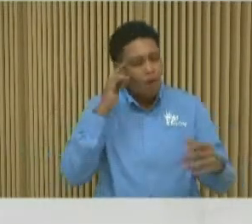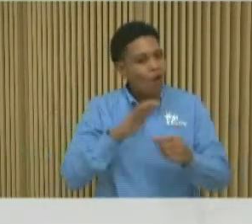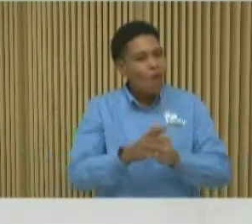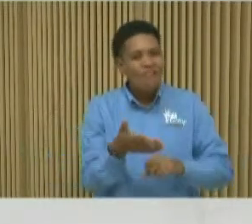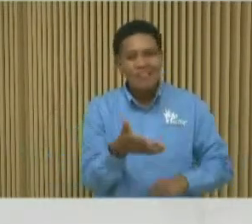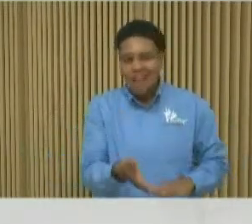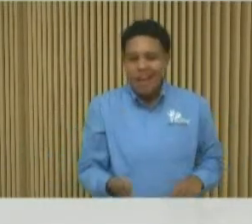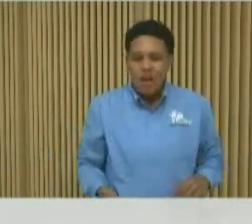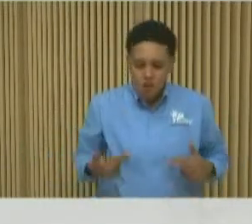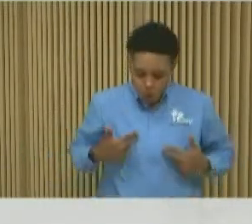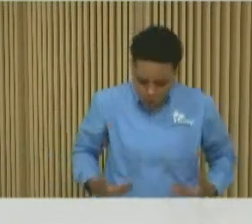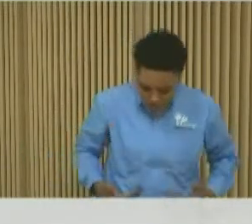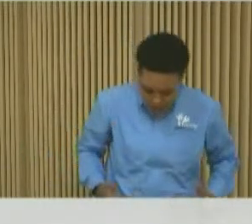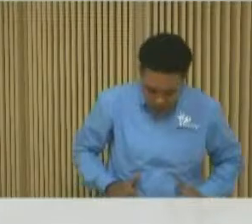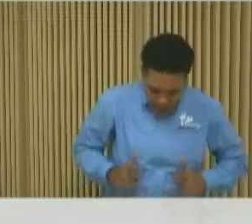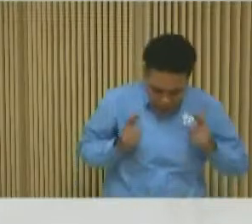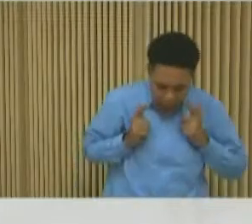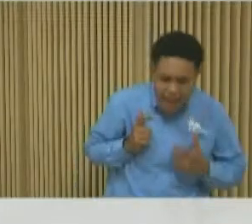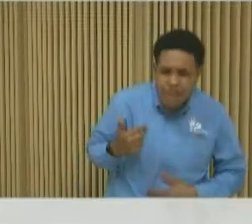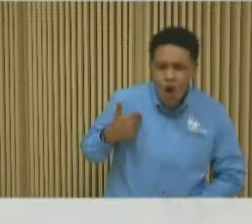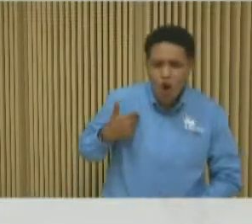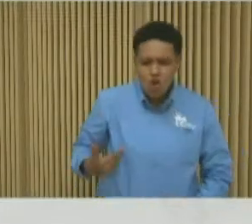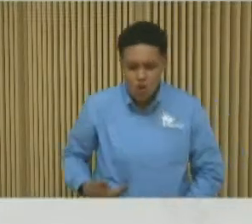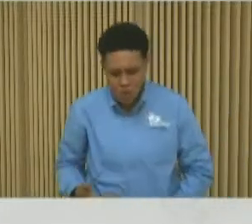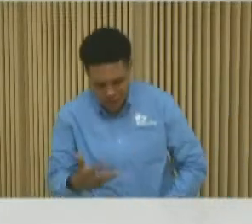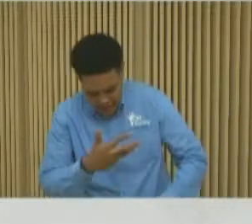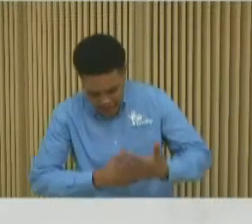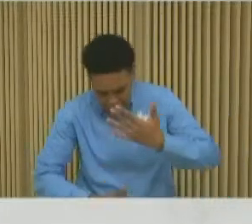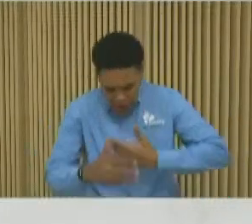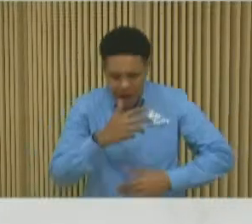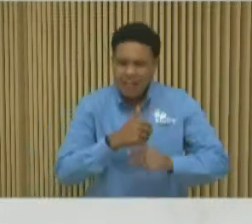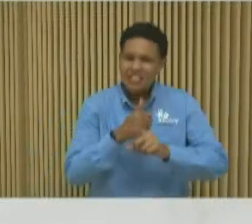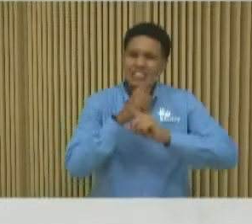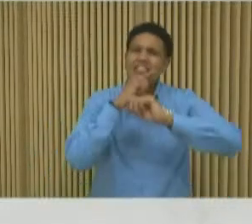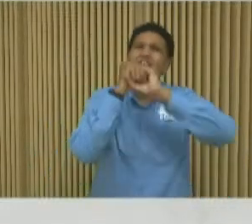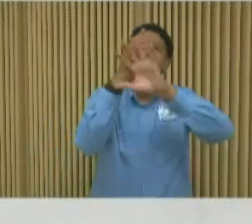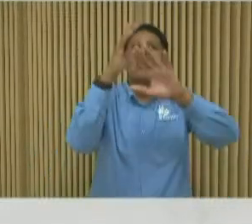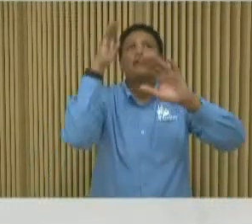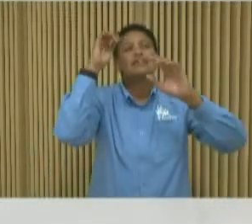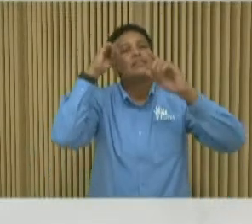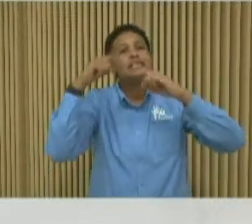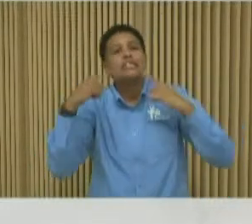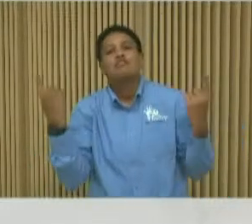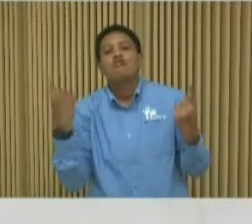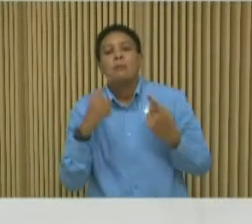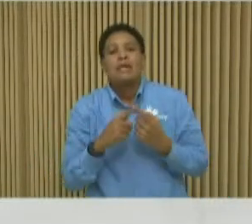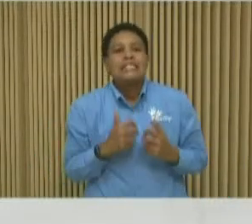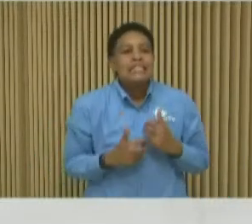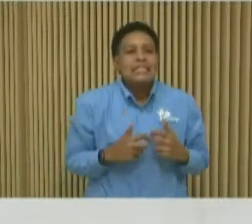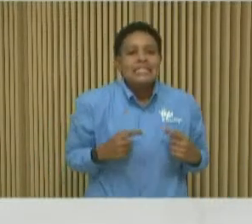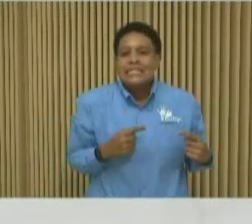life, our human interaction create disagreements and difficulties.